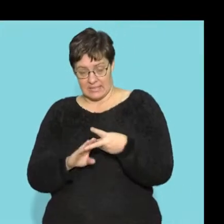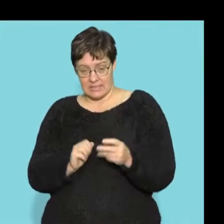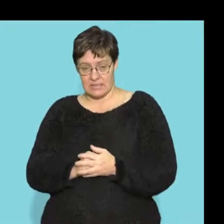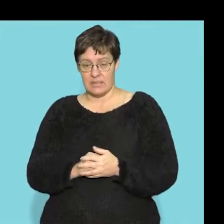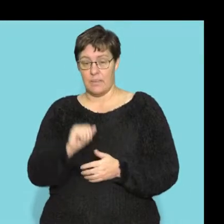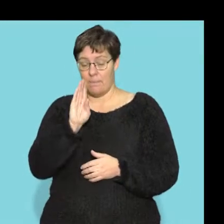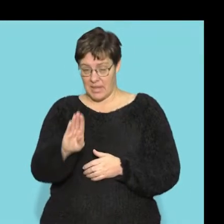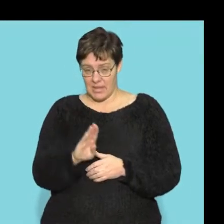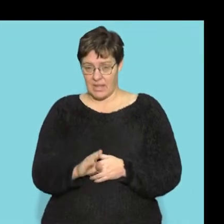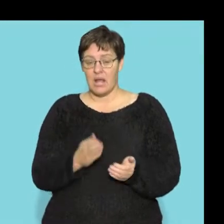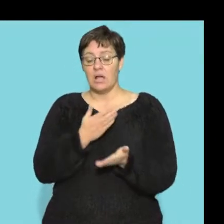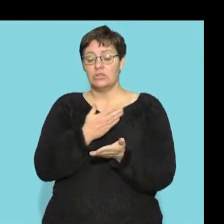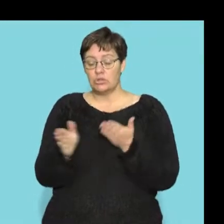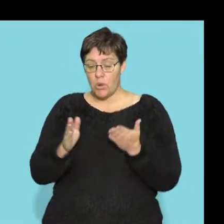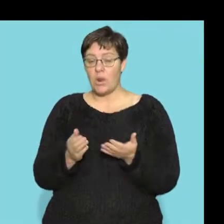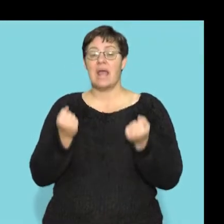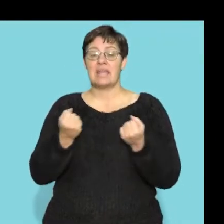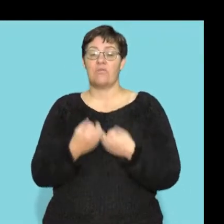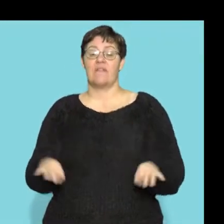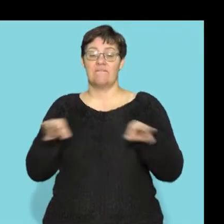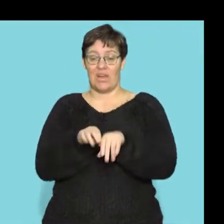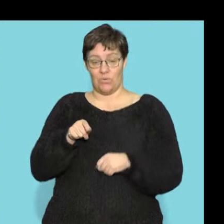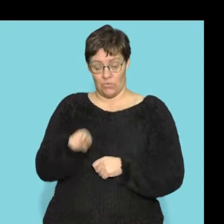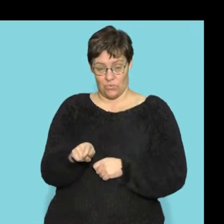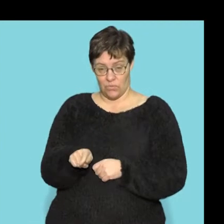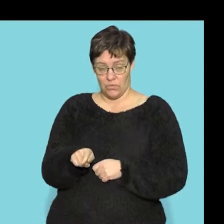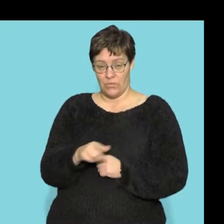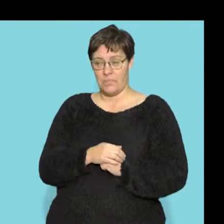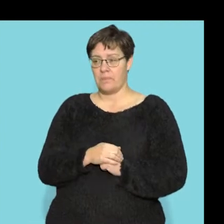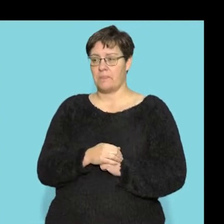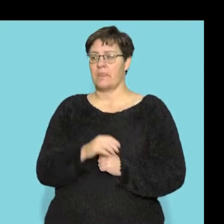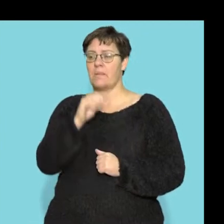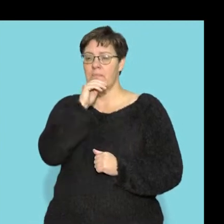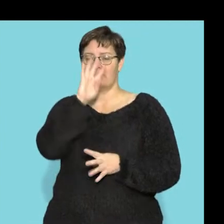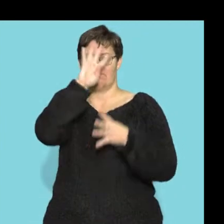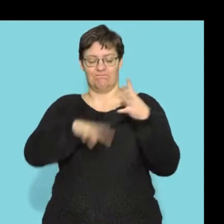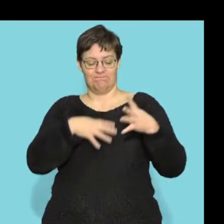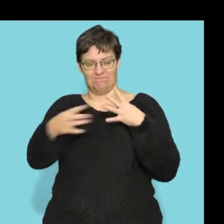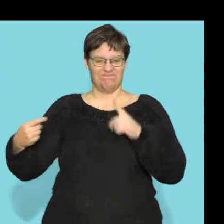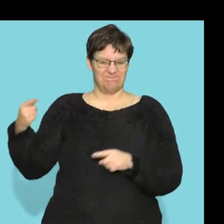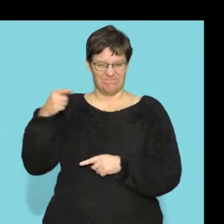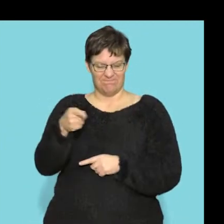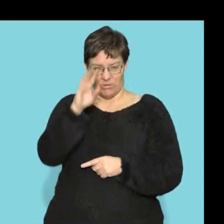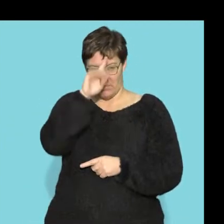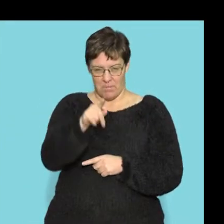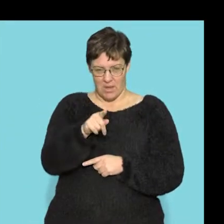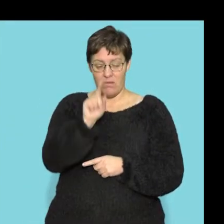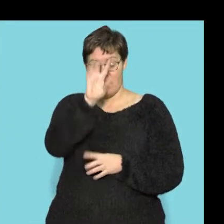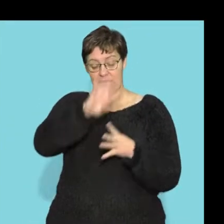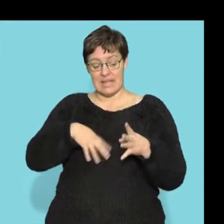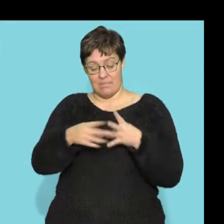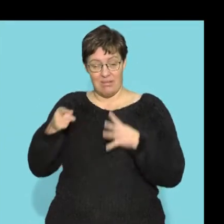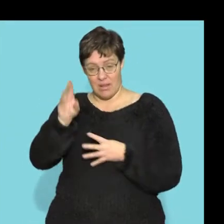the disposal, that carrying value. Here I refer you to the table. Remember, in your table, you